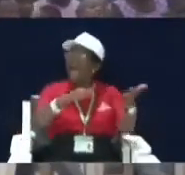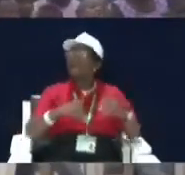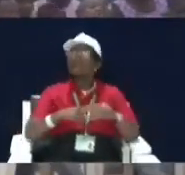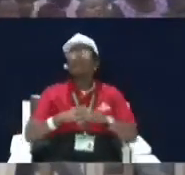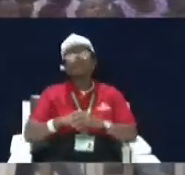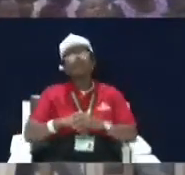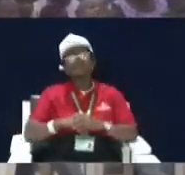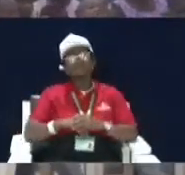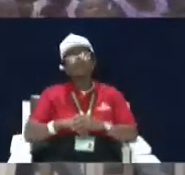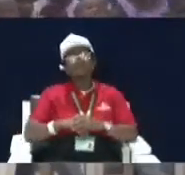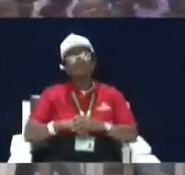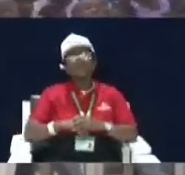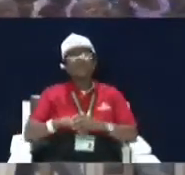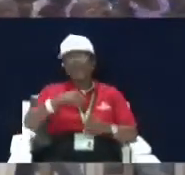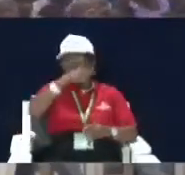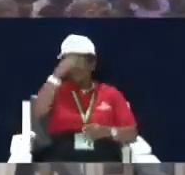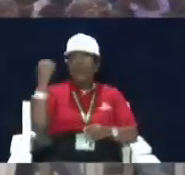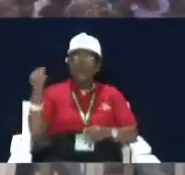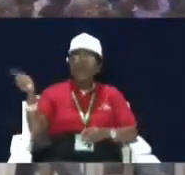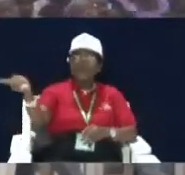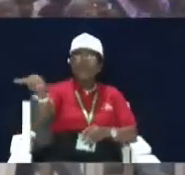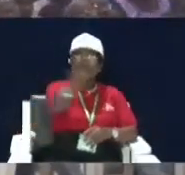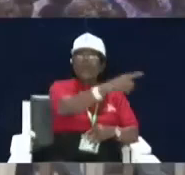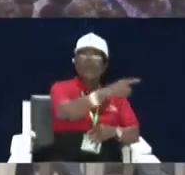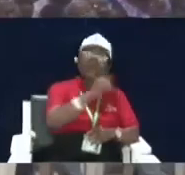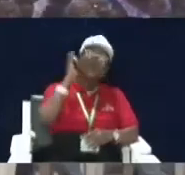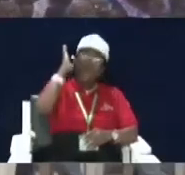Because we are going to have your children.